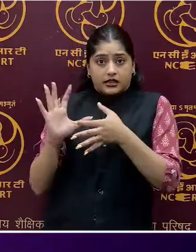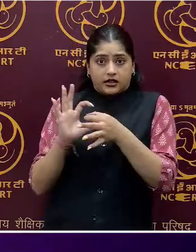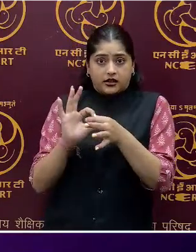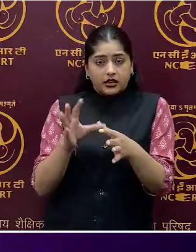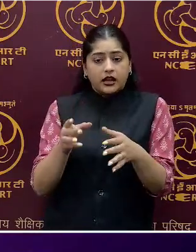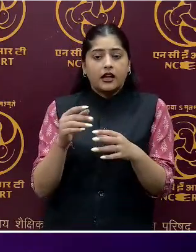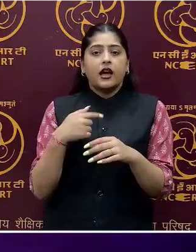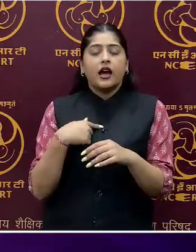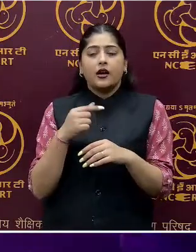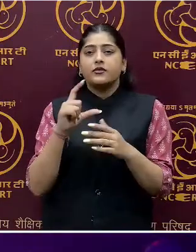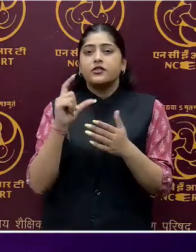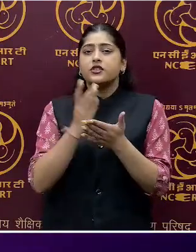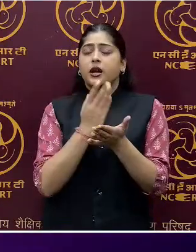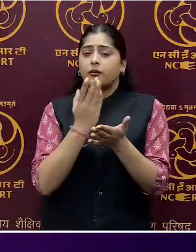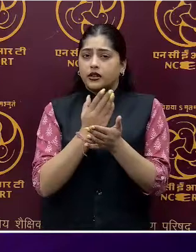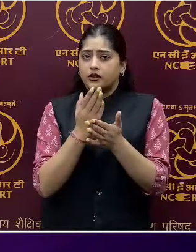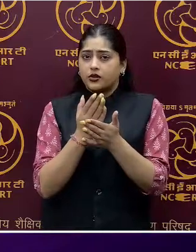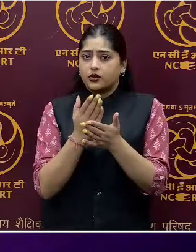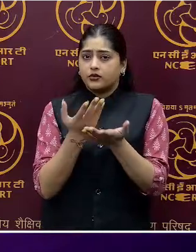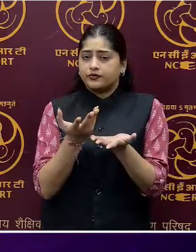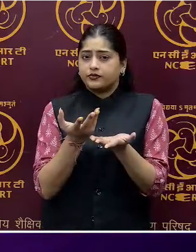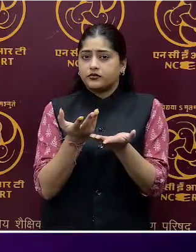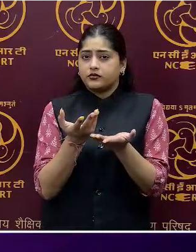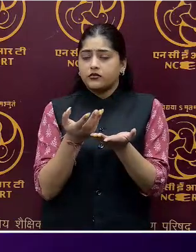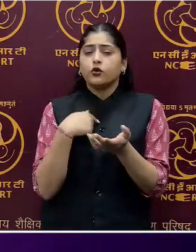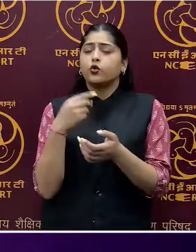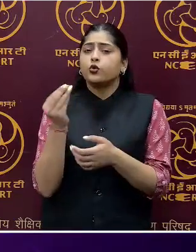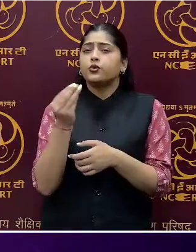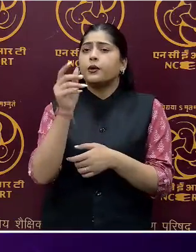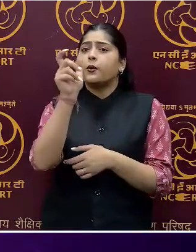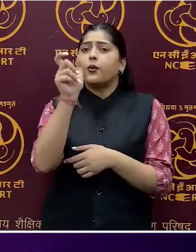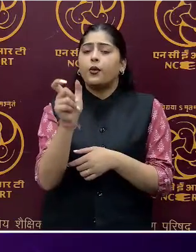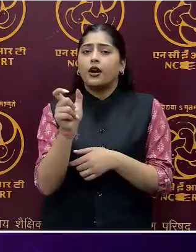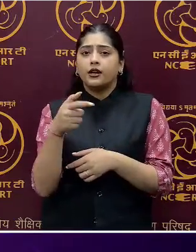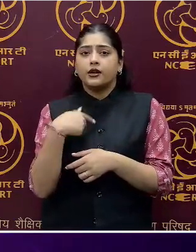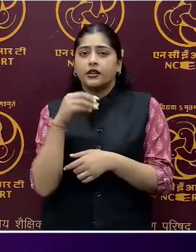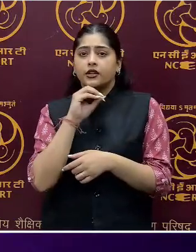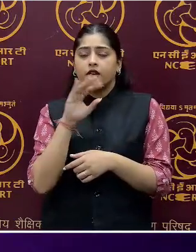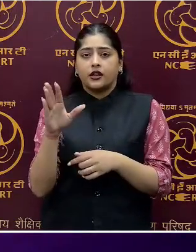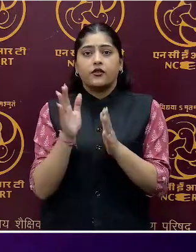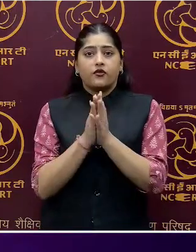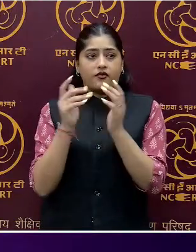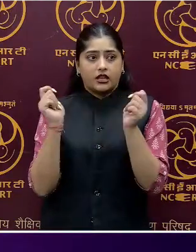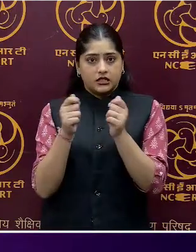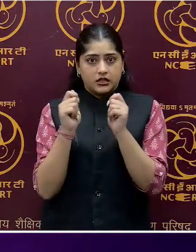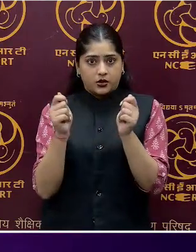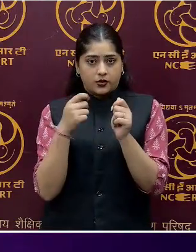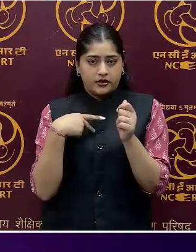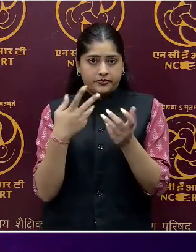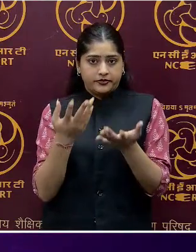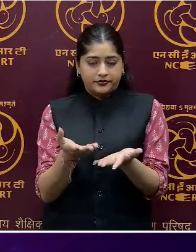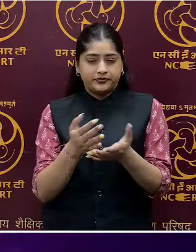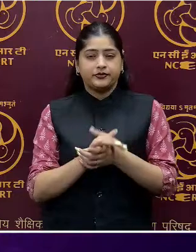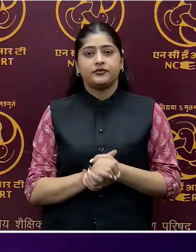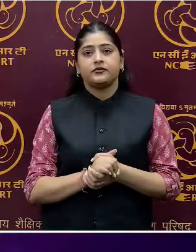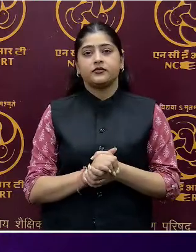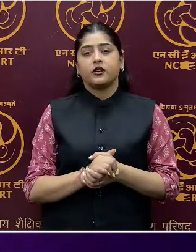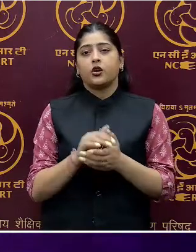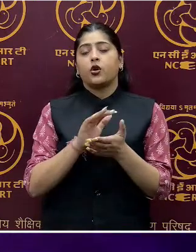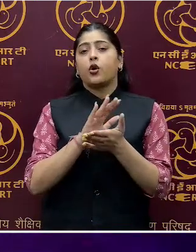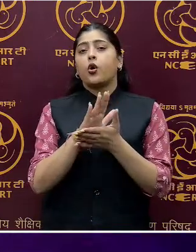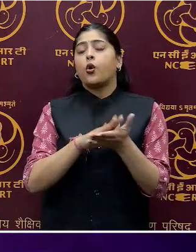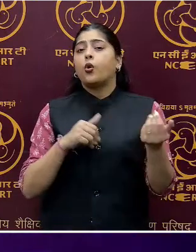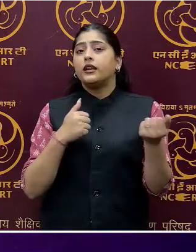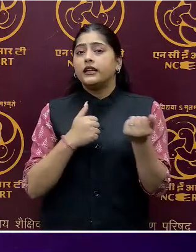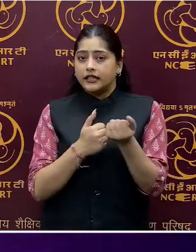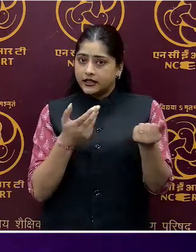moving to the chapters, I'll just discuss about few words. The first one is festival, as just you named. Holi is just approaching